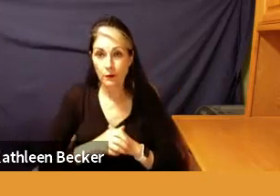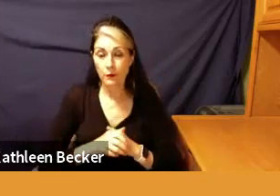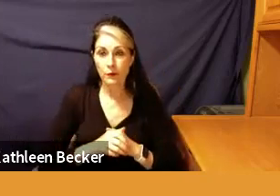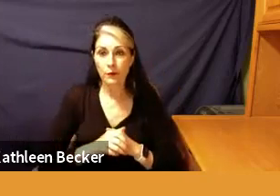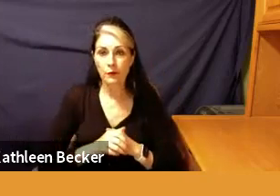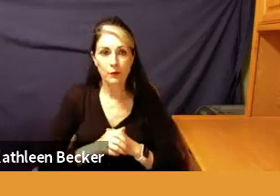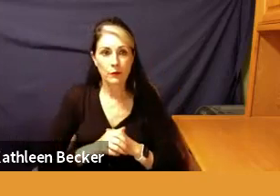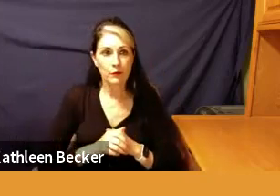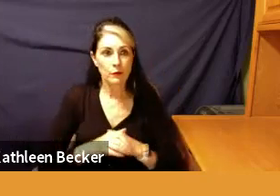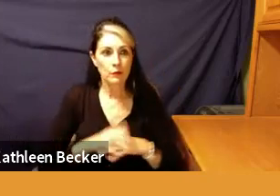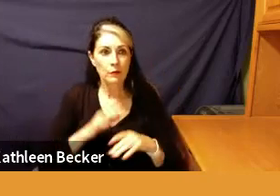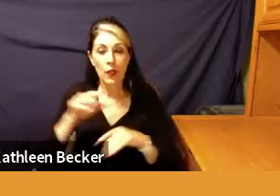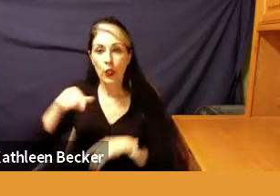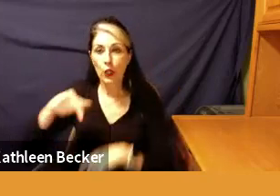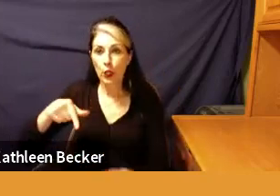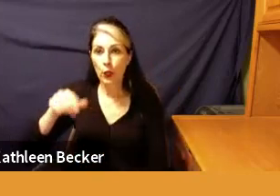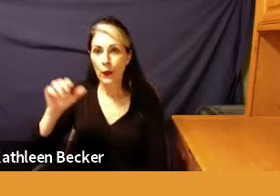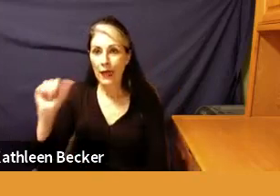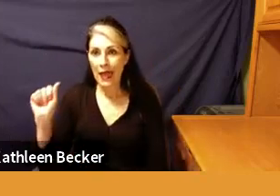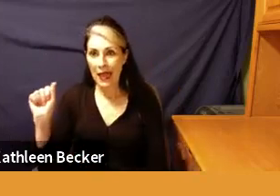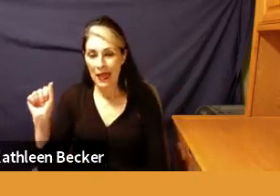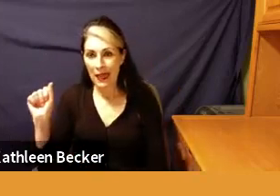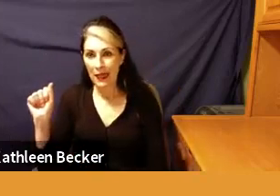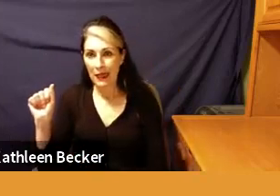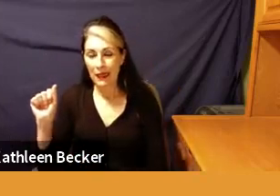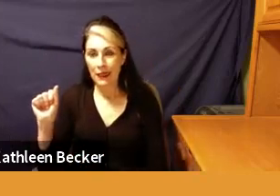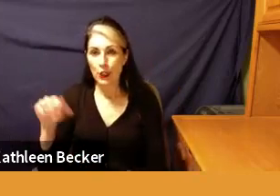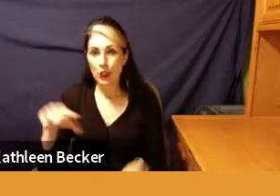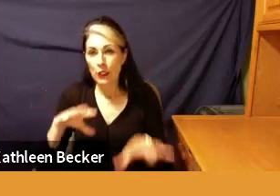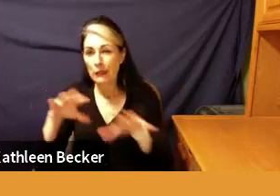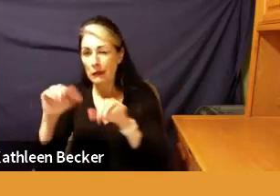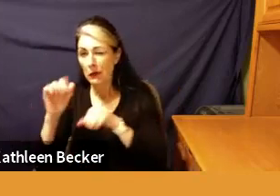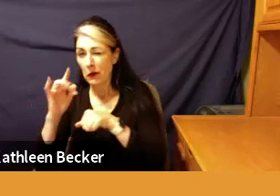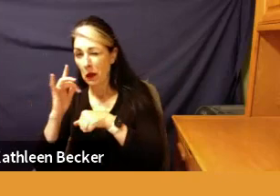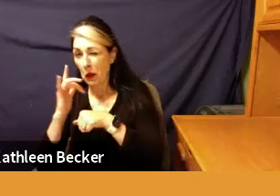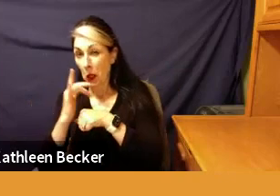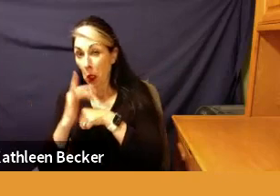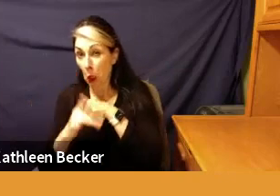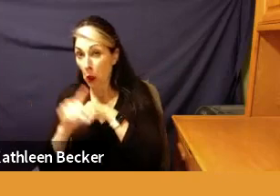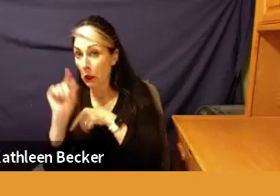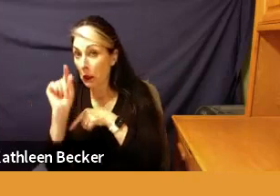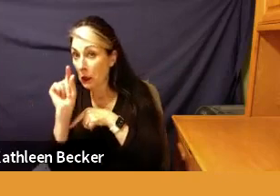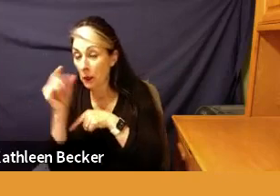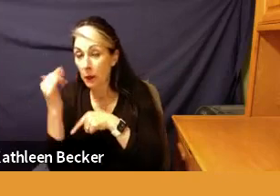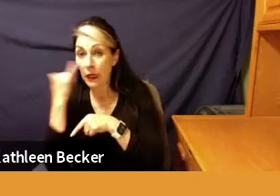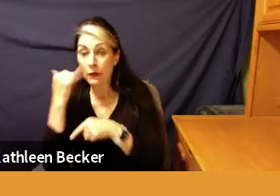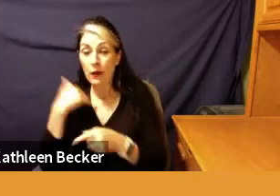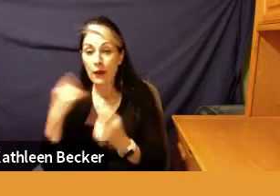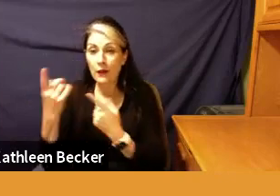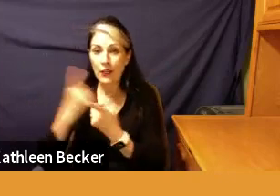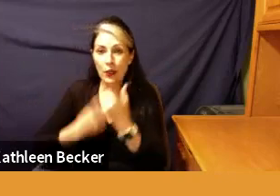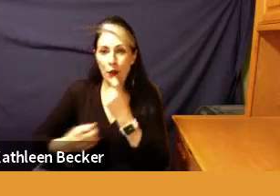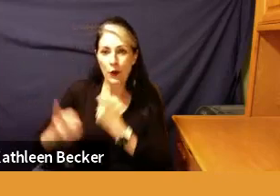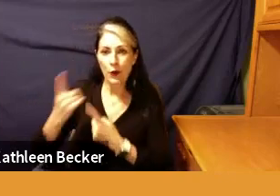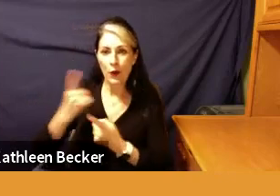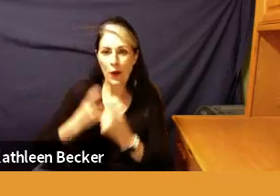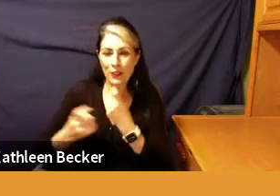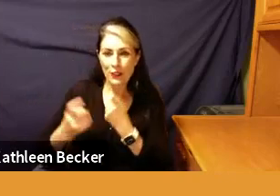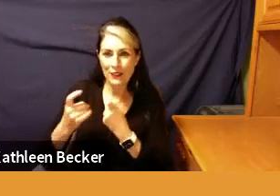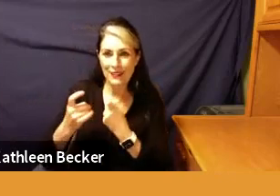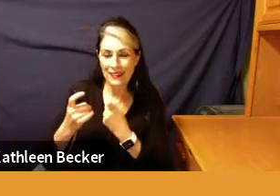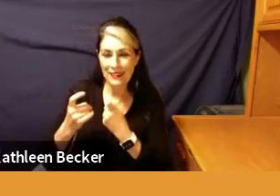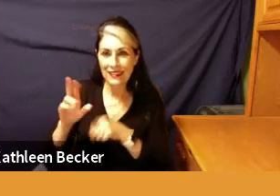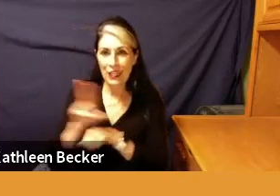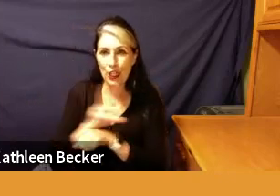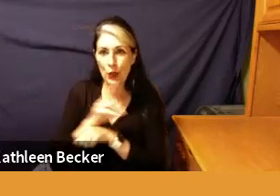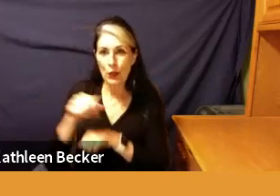And answers. Ashley does need to leave us a bit early this evening, so if you have questions for her, use